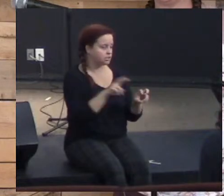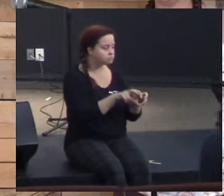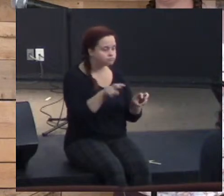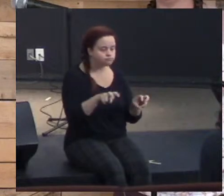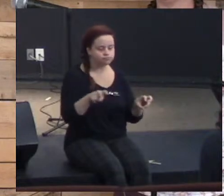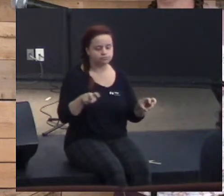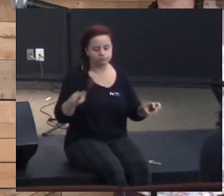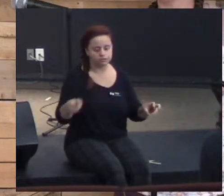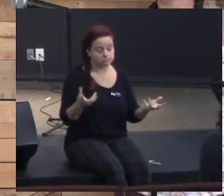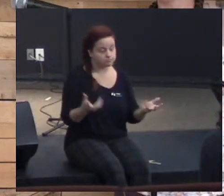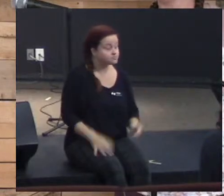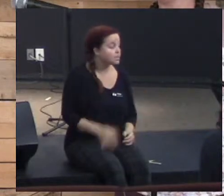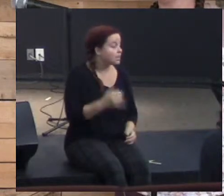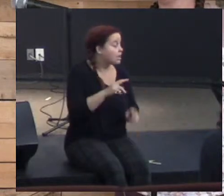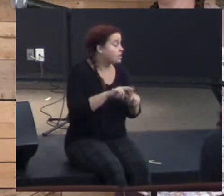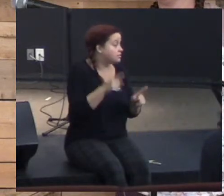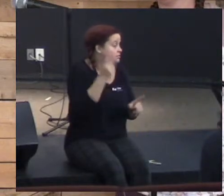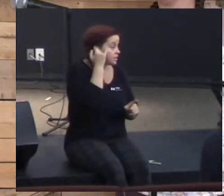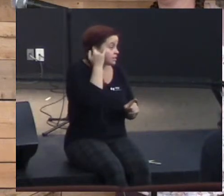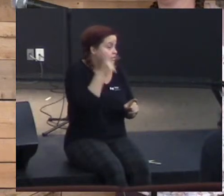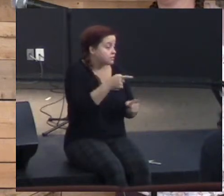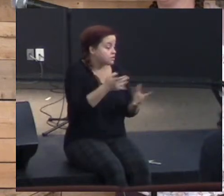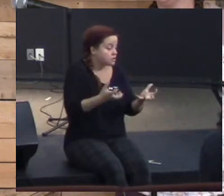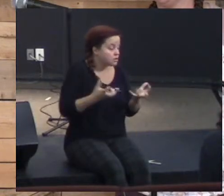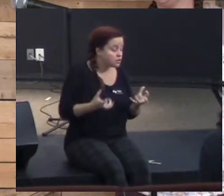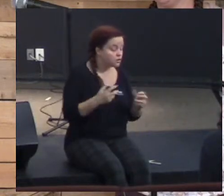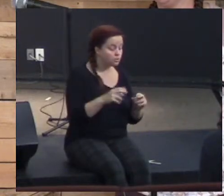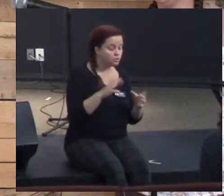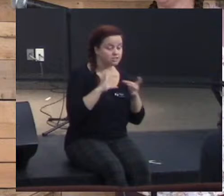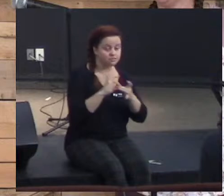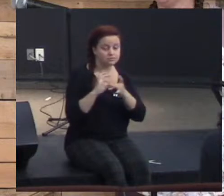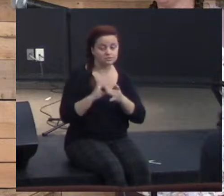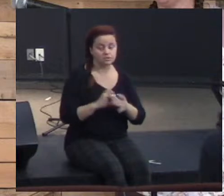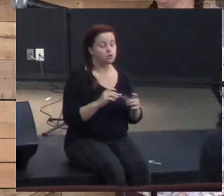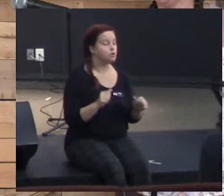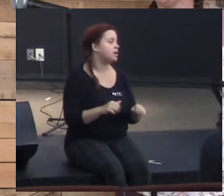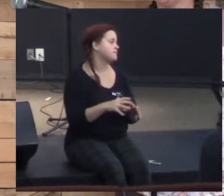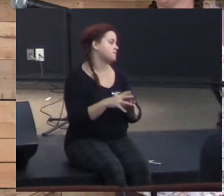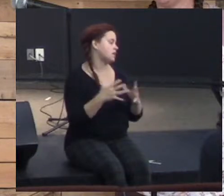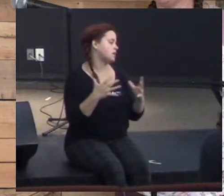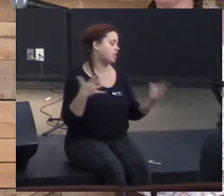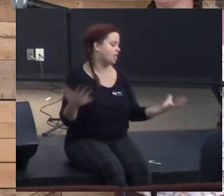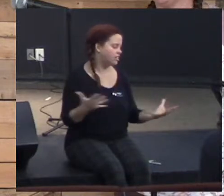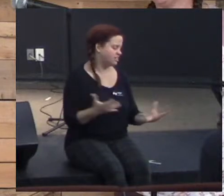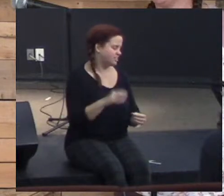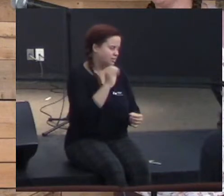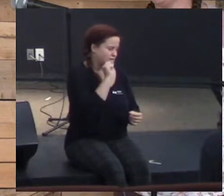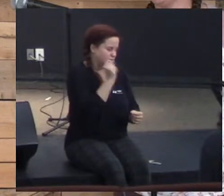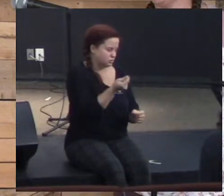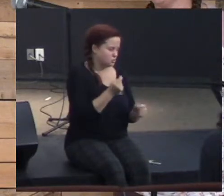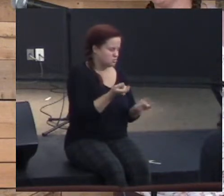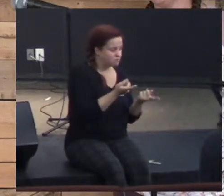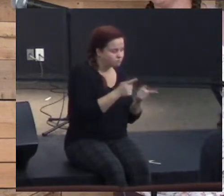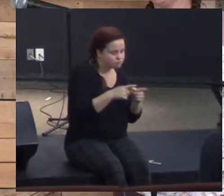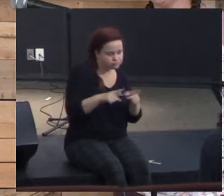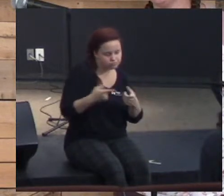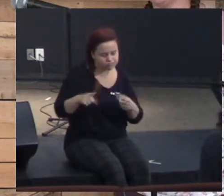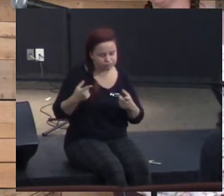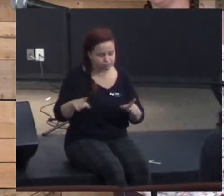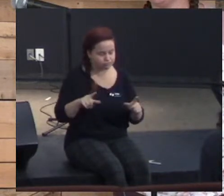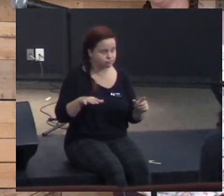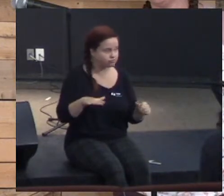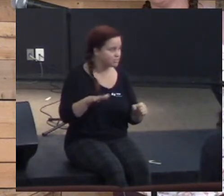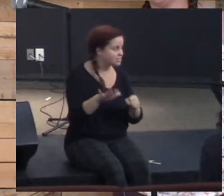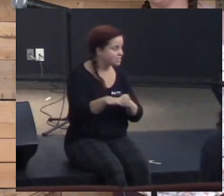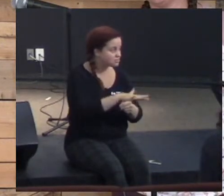But if you want to get connected, we'll have lots of cool little churches happening throughout the area next Sunday. Okay,